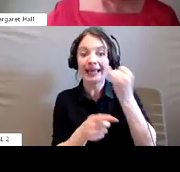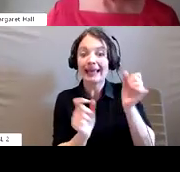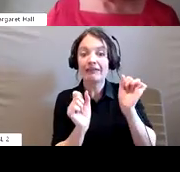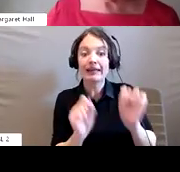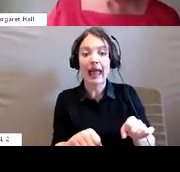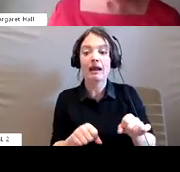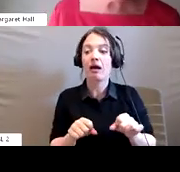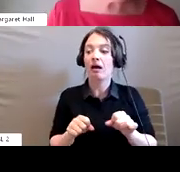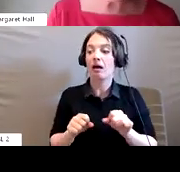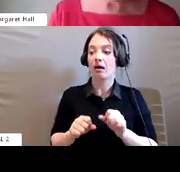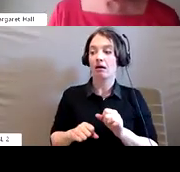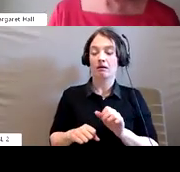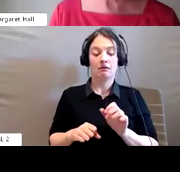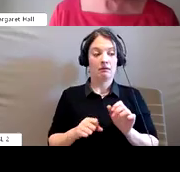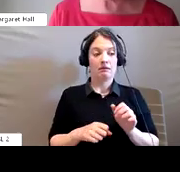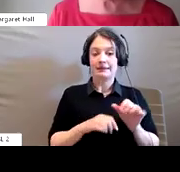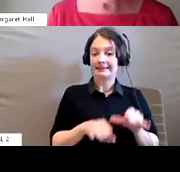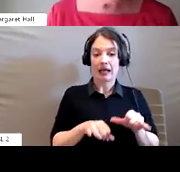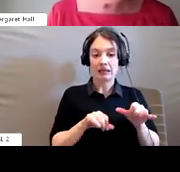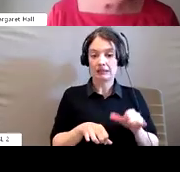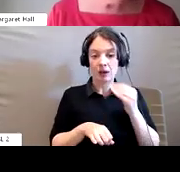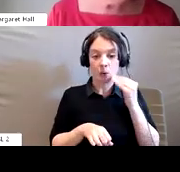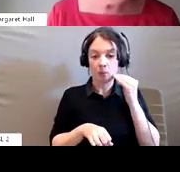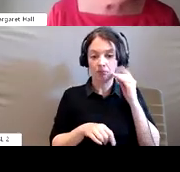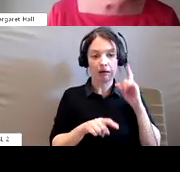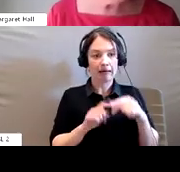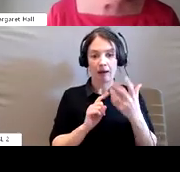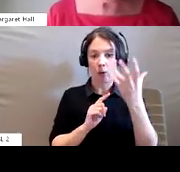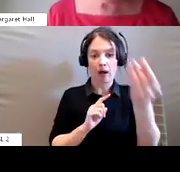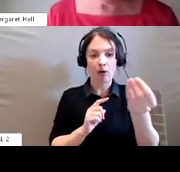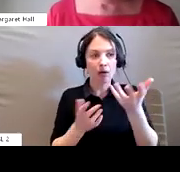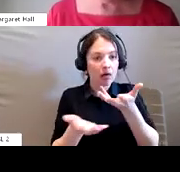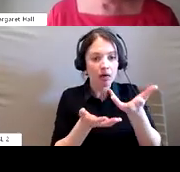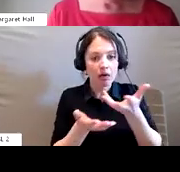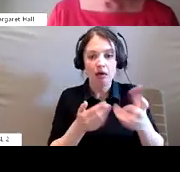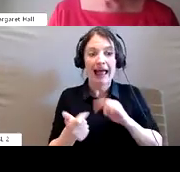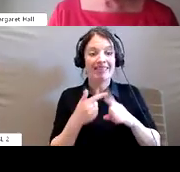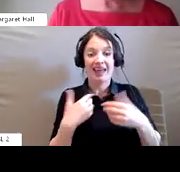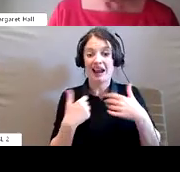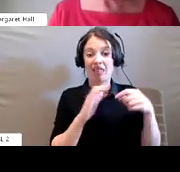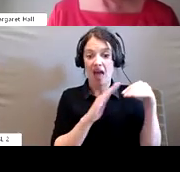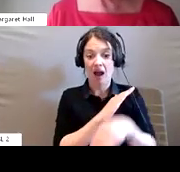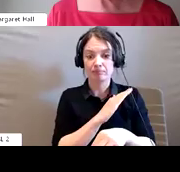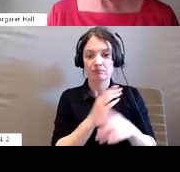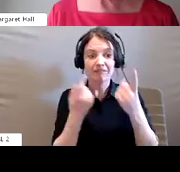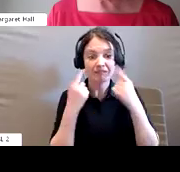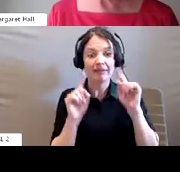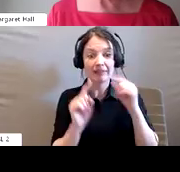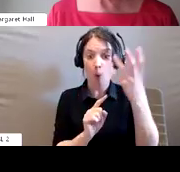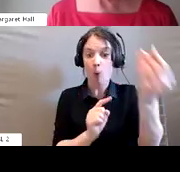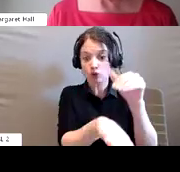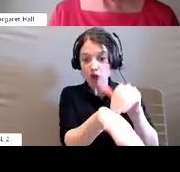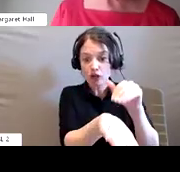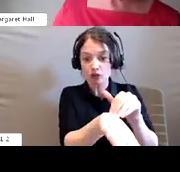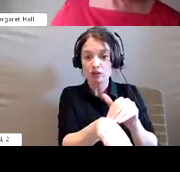finally reach to the point that they cannot resist health intervention any longer, but they will as long as